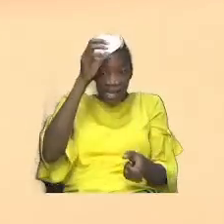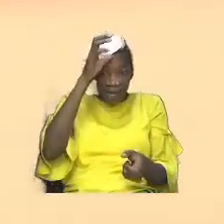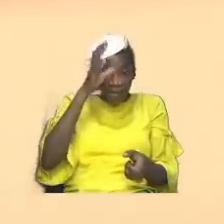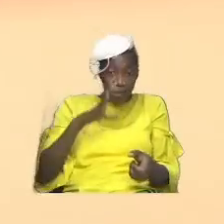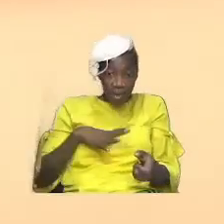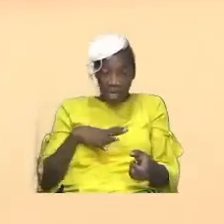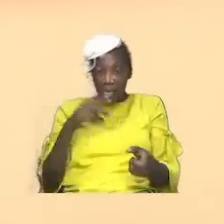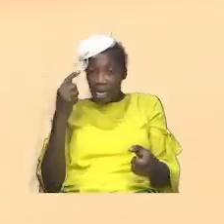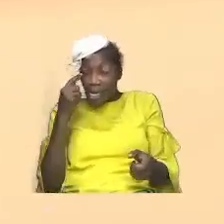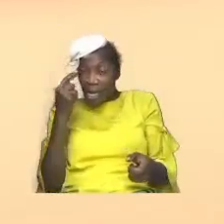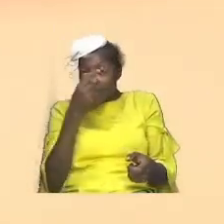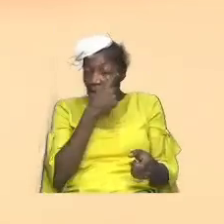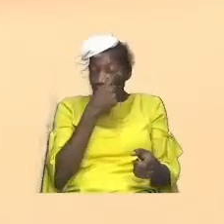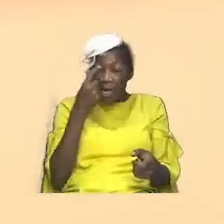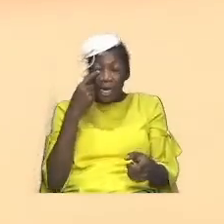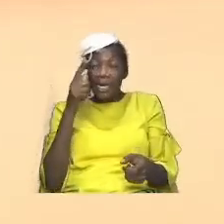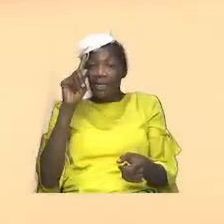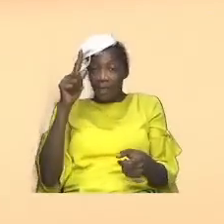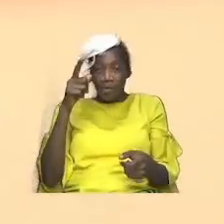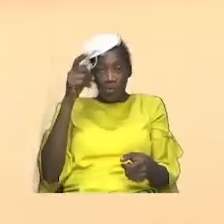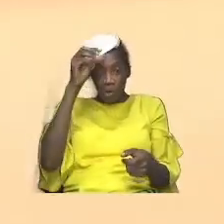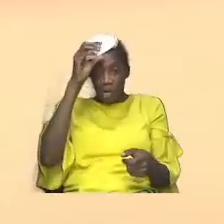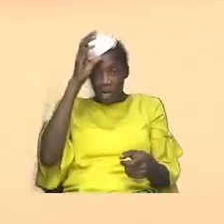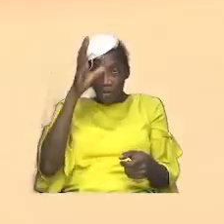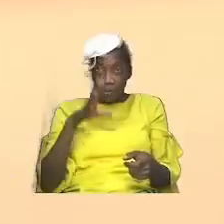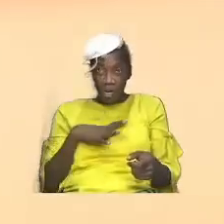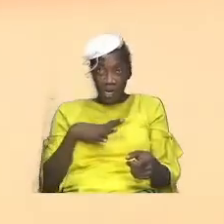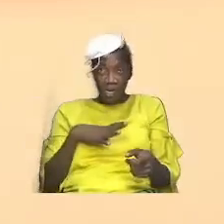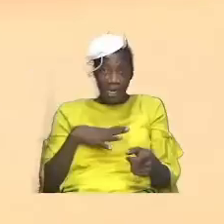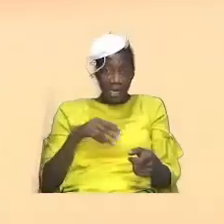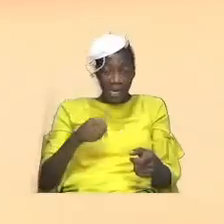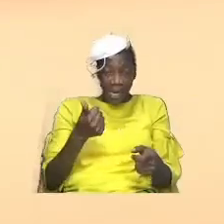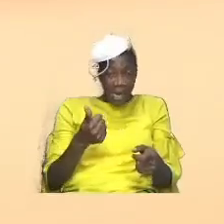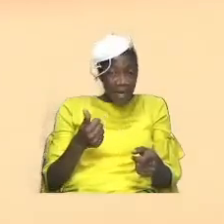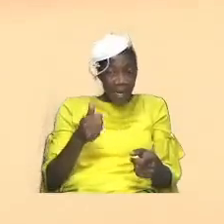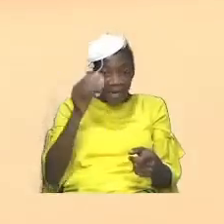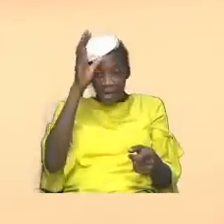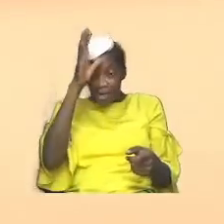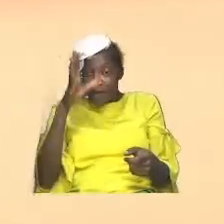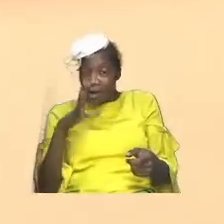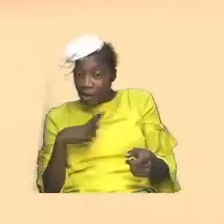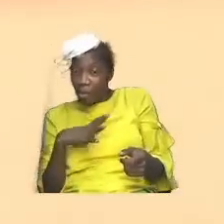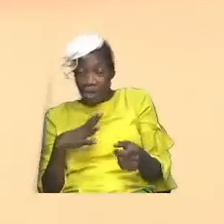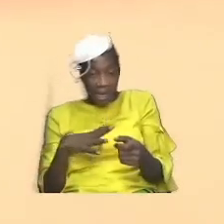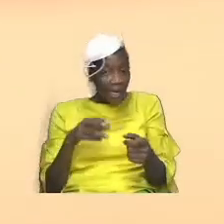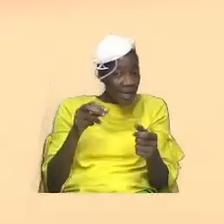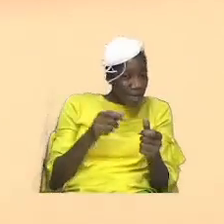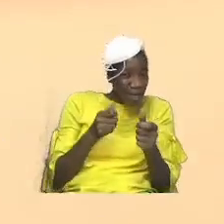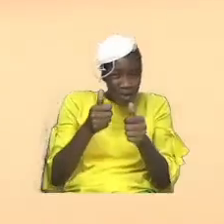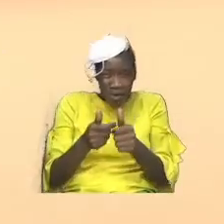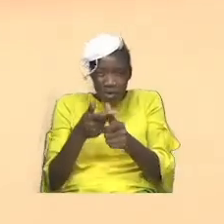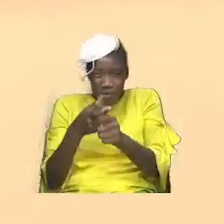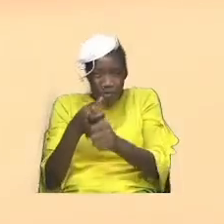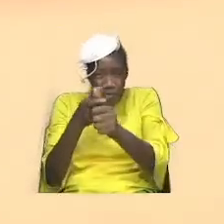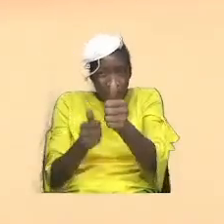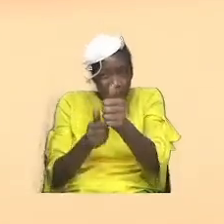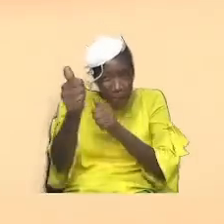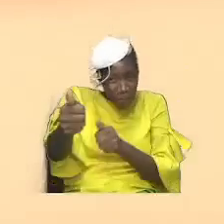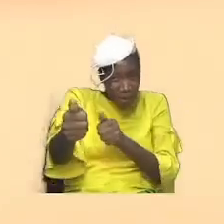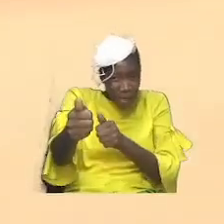thinking that he would have been the one that would have won, Ben Johnson from Canada shot through that race, and man, he was